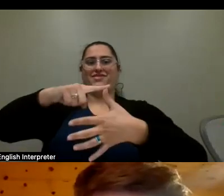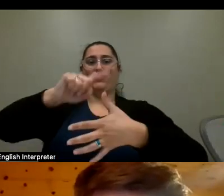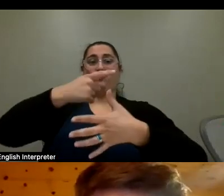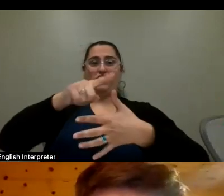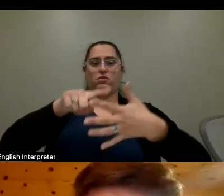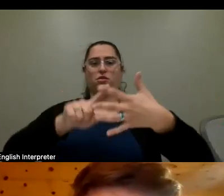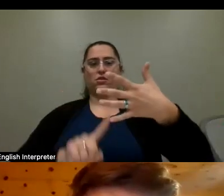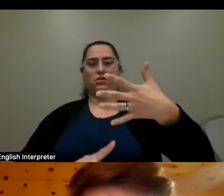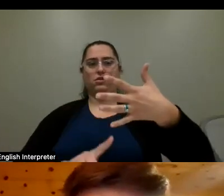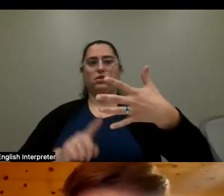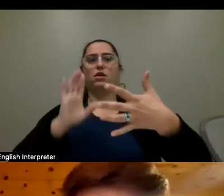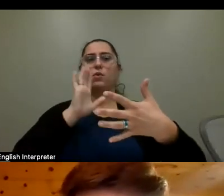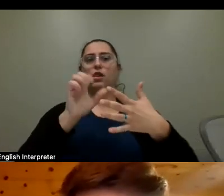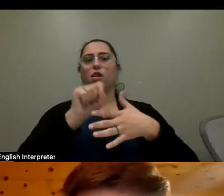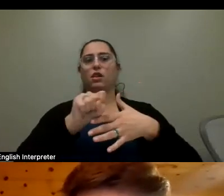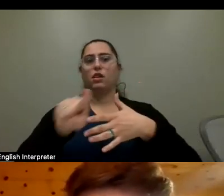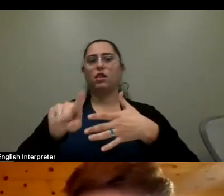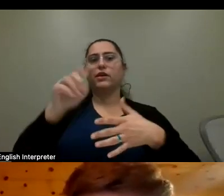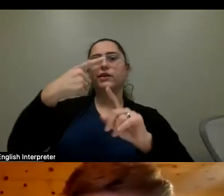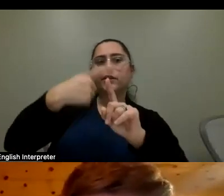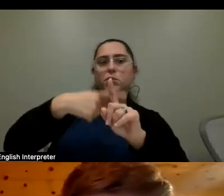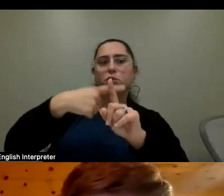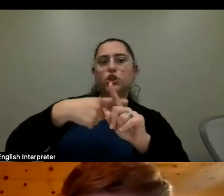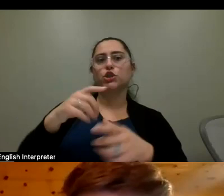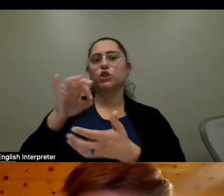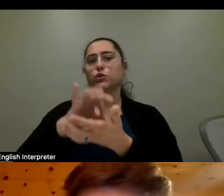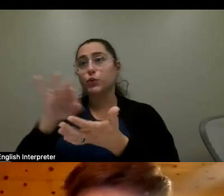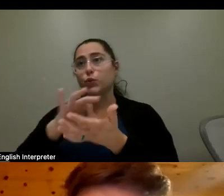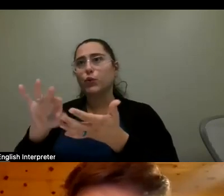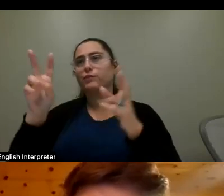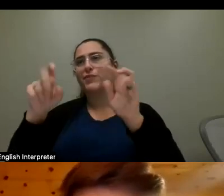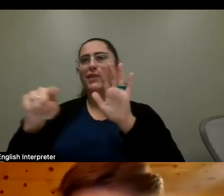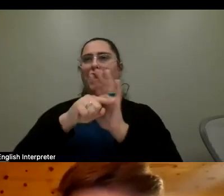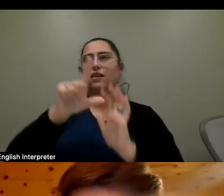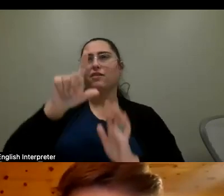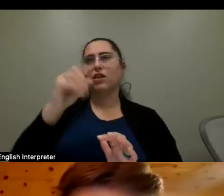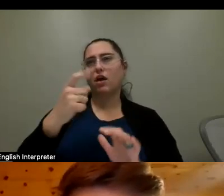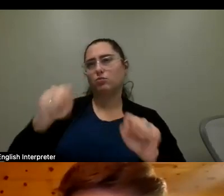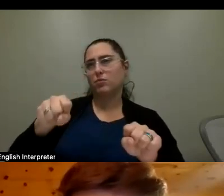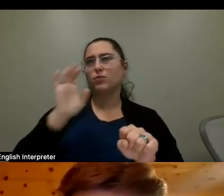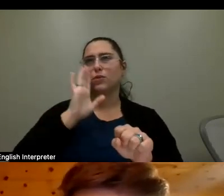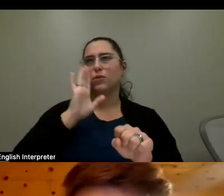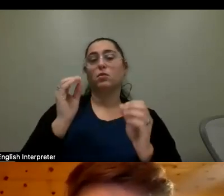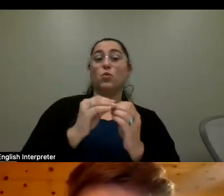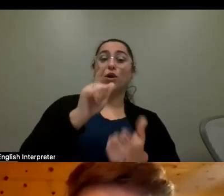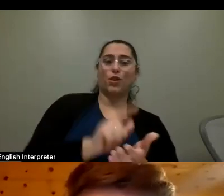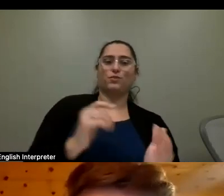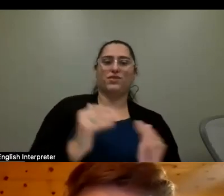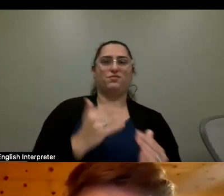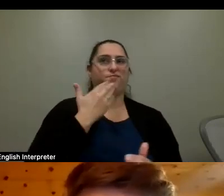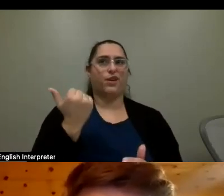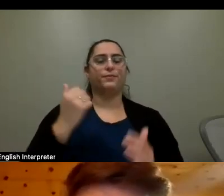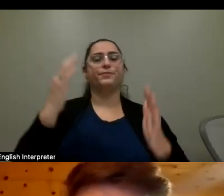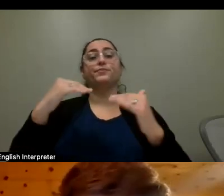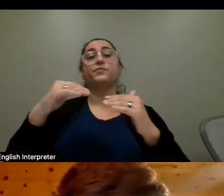at. What is the score? So this is the negative log probability. So lower the better. Then the sequence recovery. What is the match between the